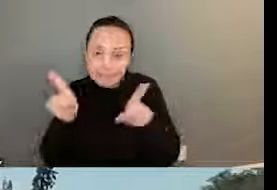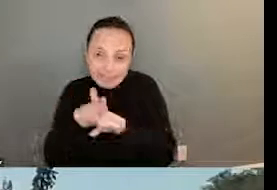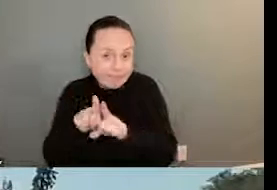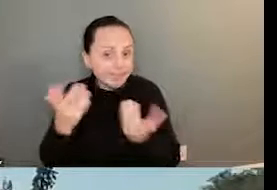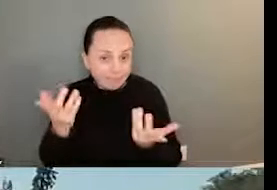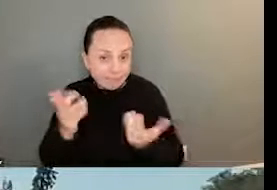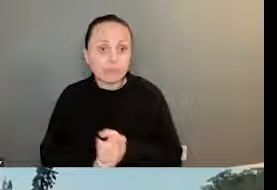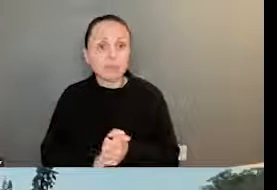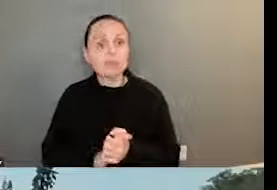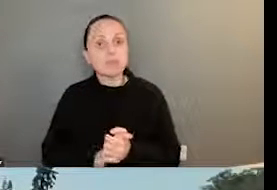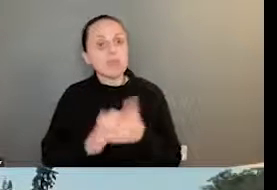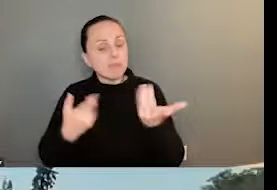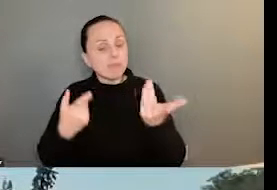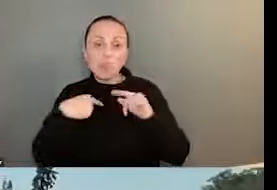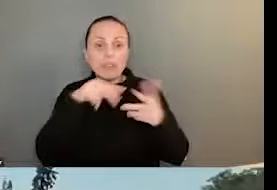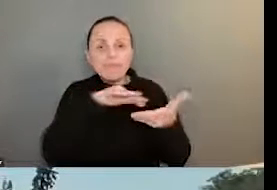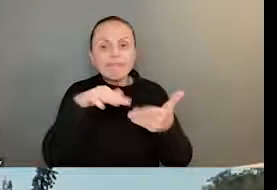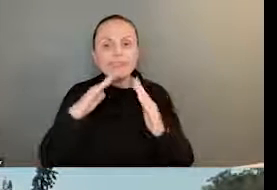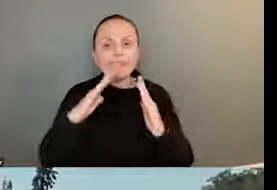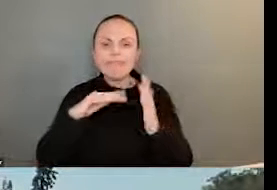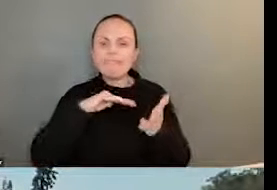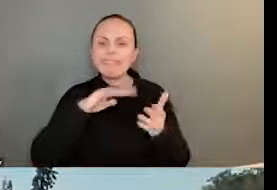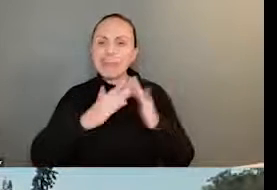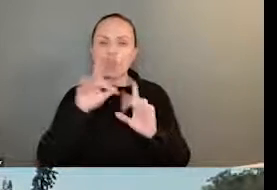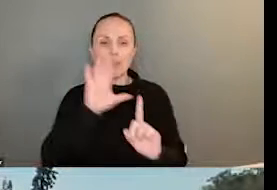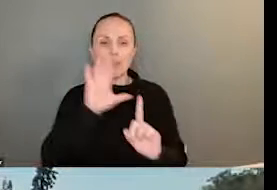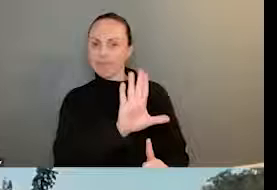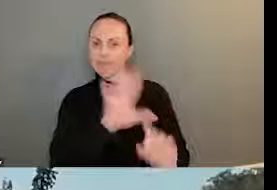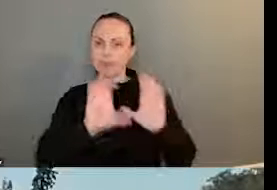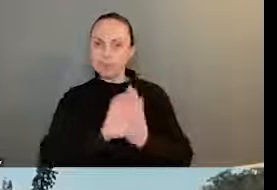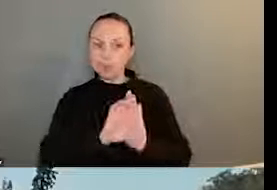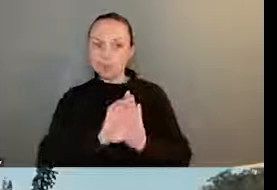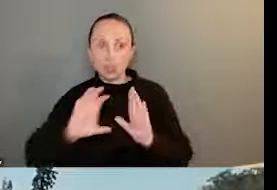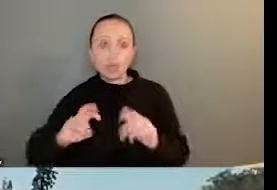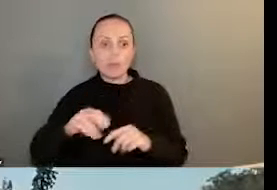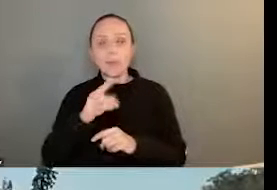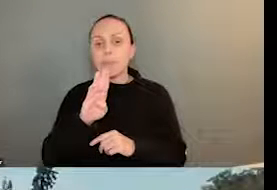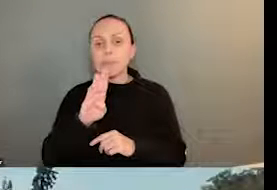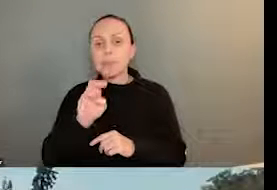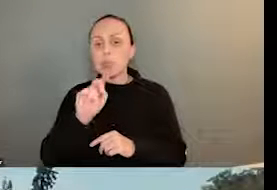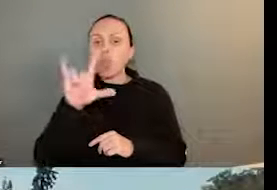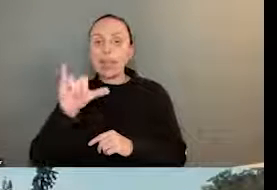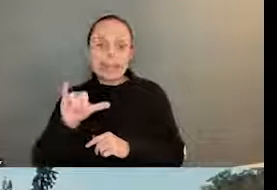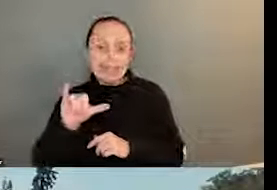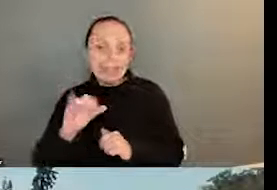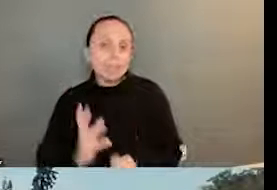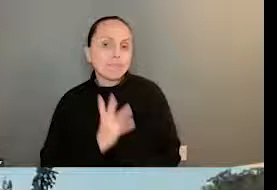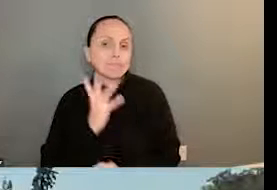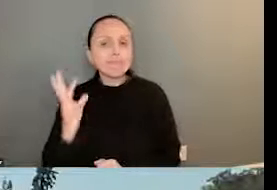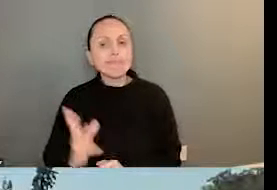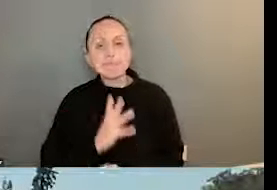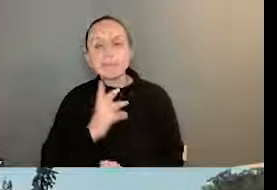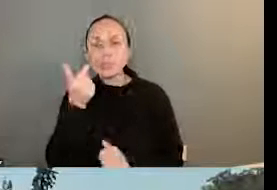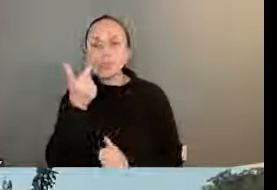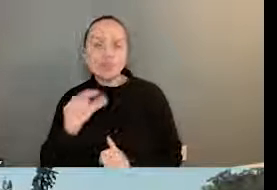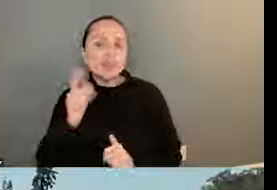So we examine neighborhoods that look like this. Neighborhoods in the hills of Berkeley that have tons of green